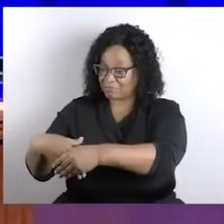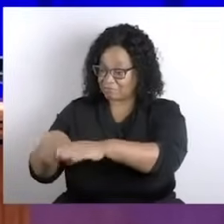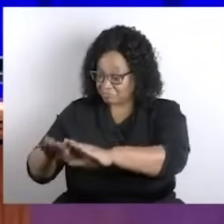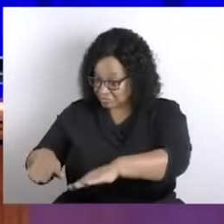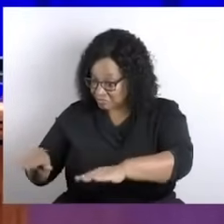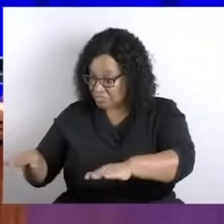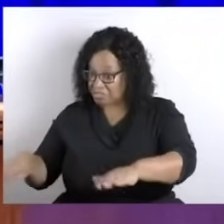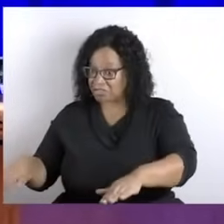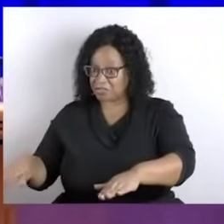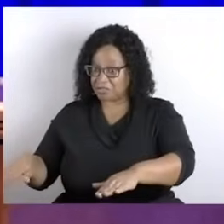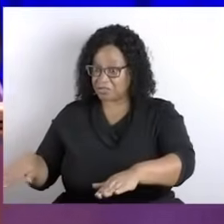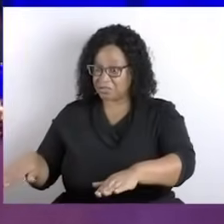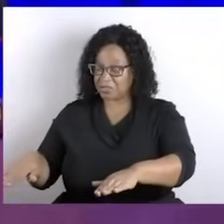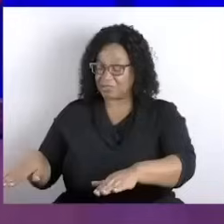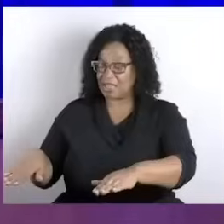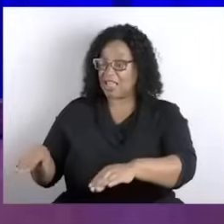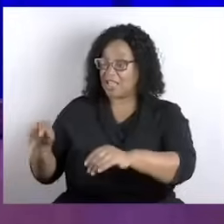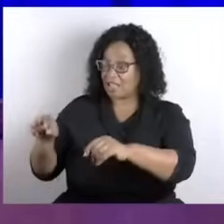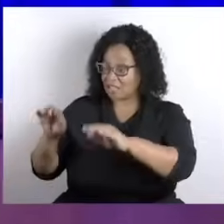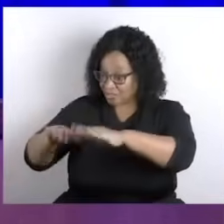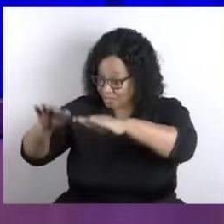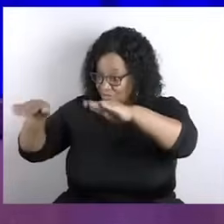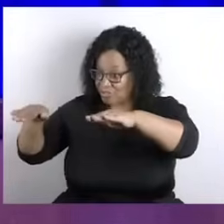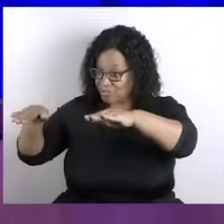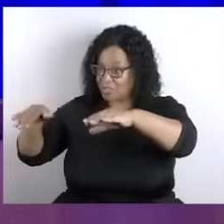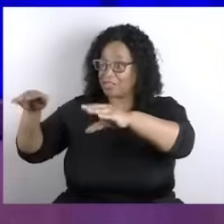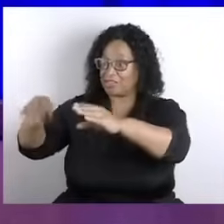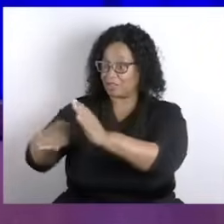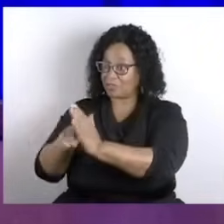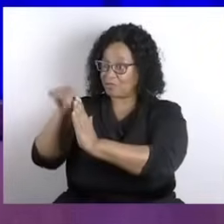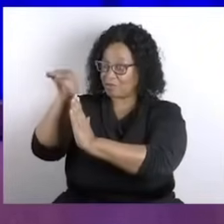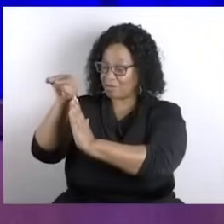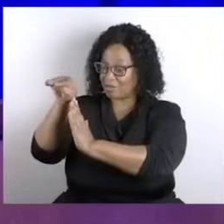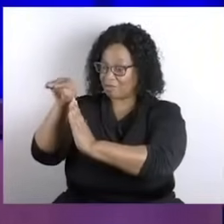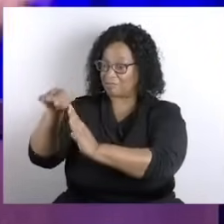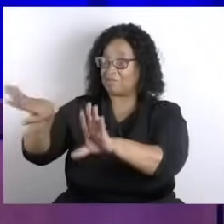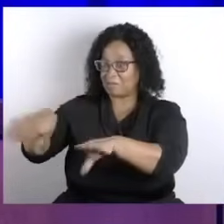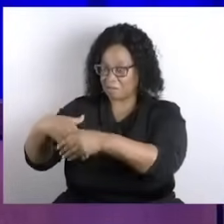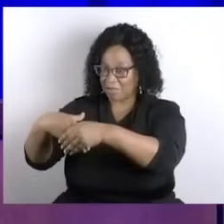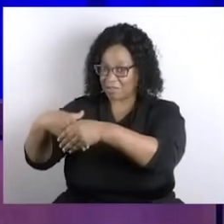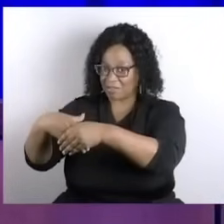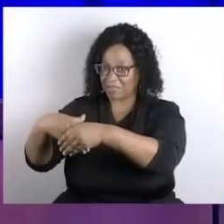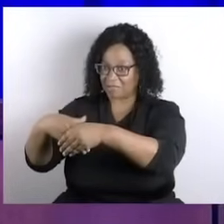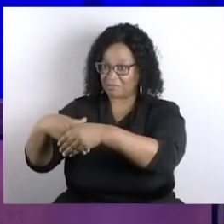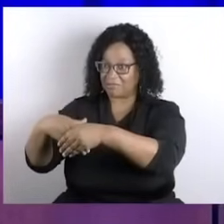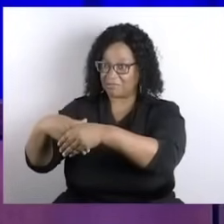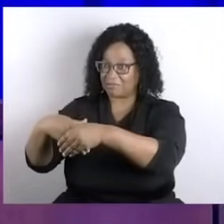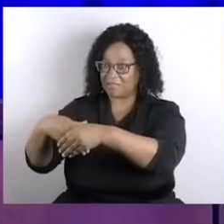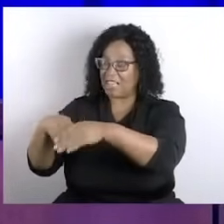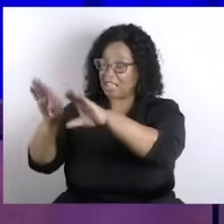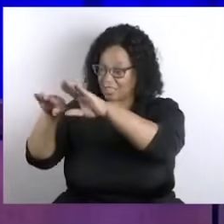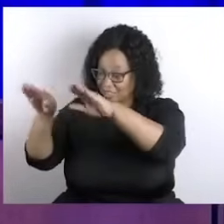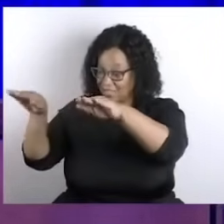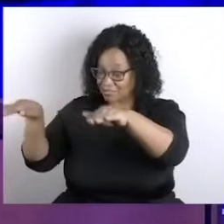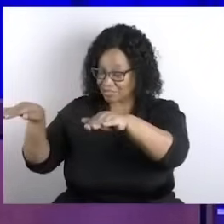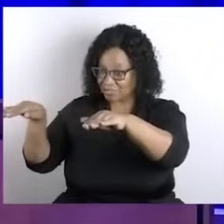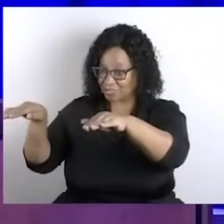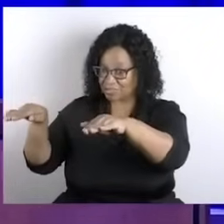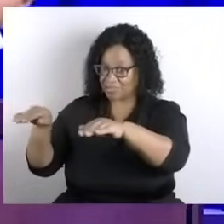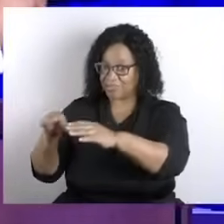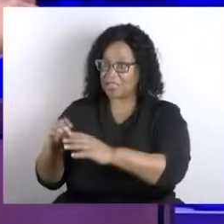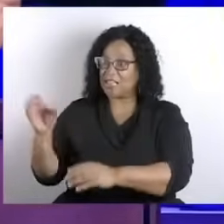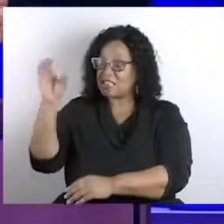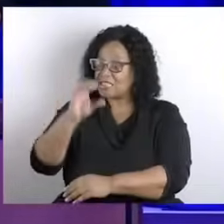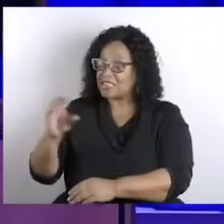children. When your children get grown, let them get married. Let them have some children. He says, I want you to seek